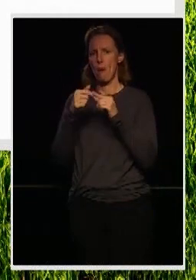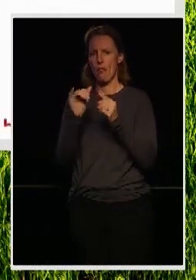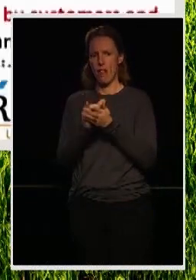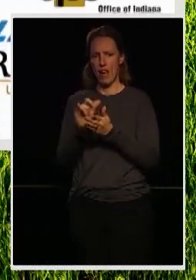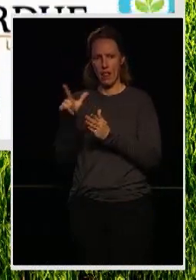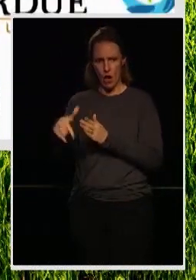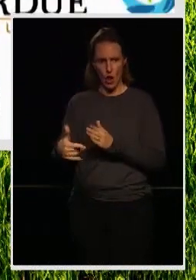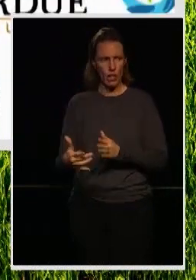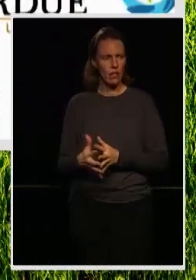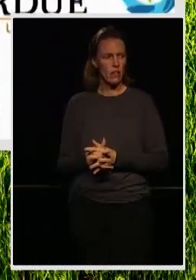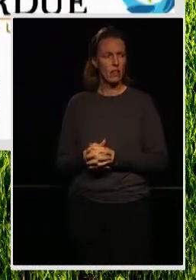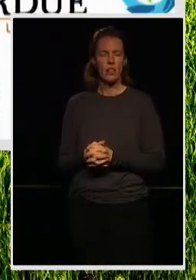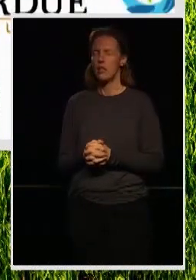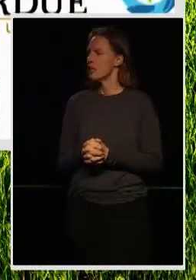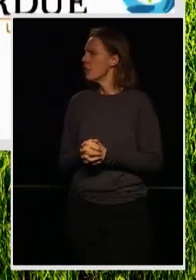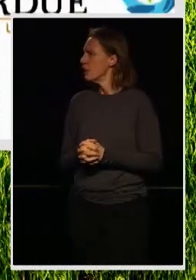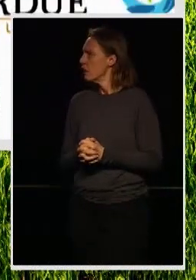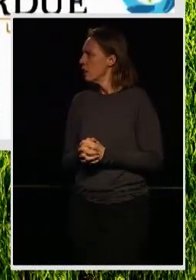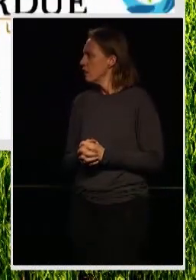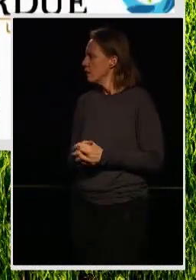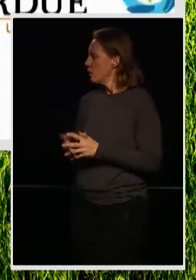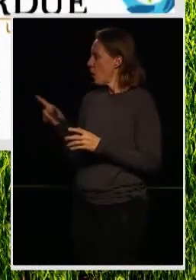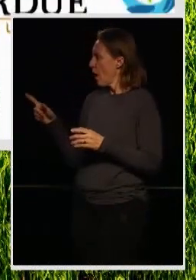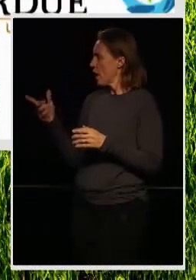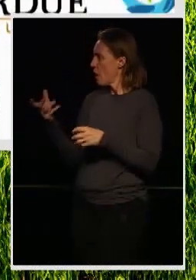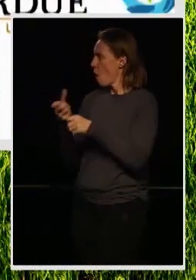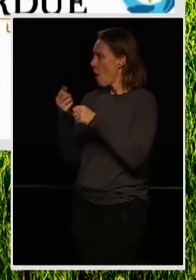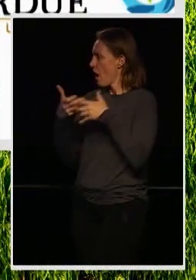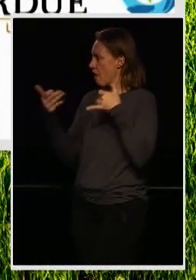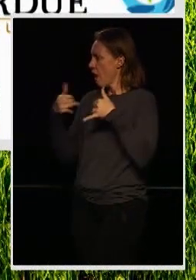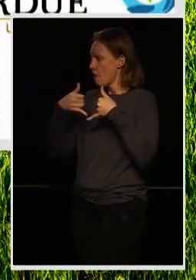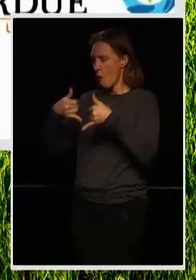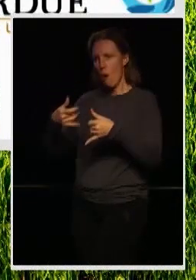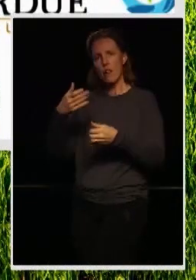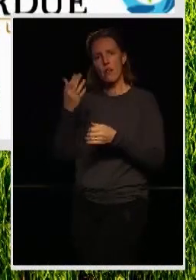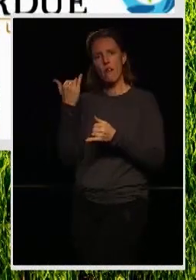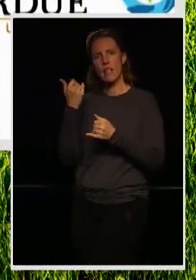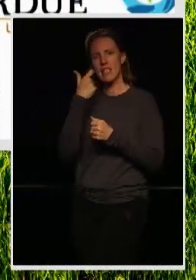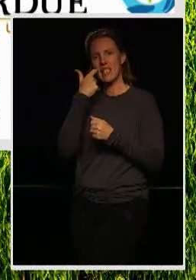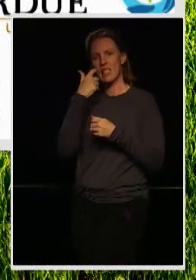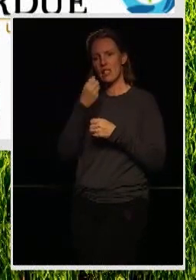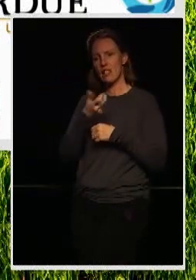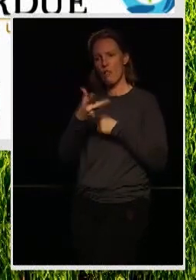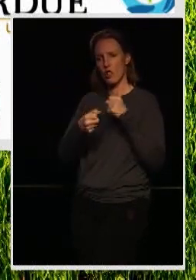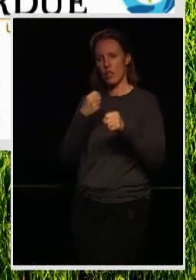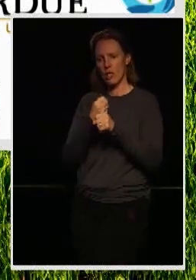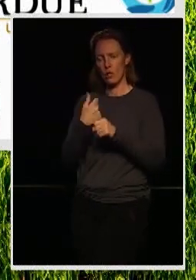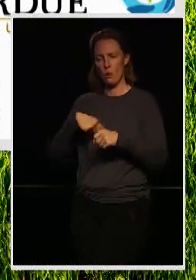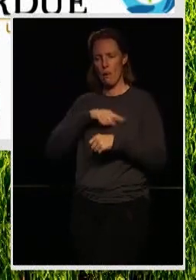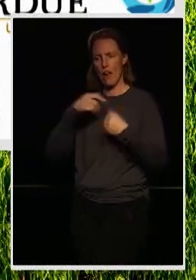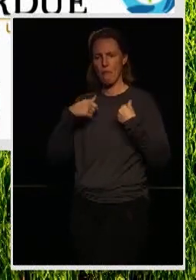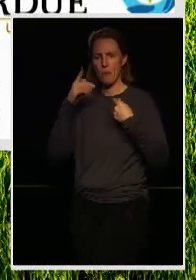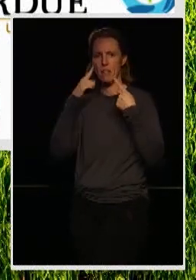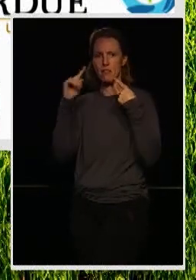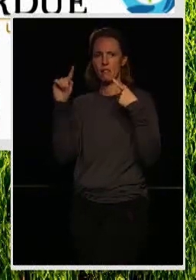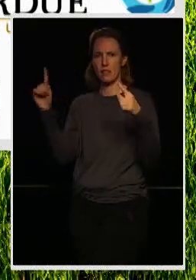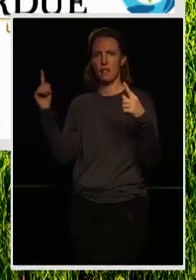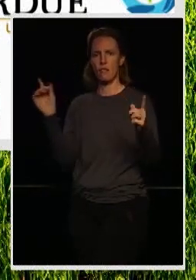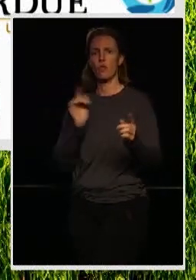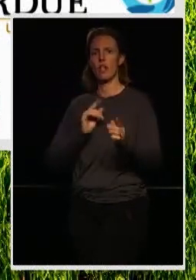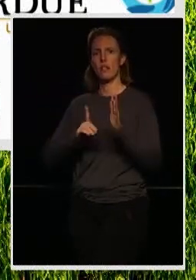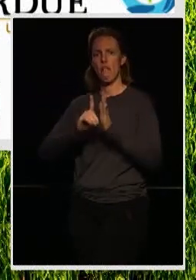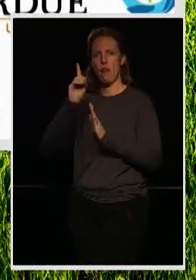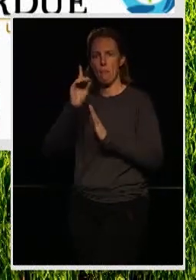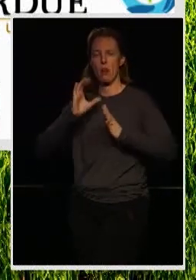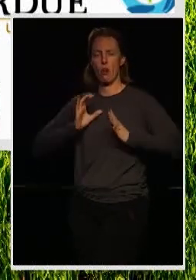LeafSpec technology, we have won a lot of the awards, and over the last several years, we have been successfully developing